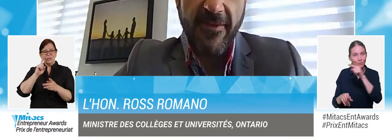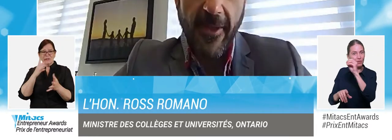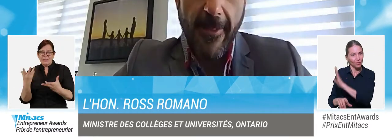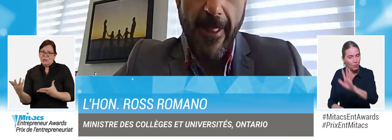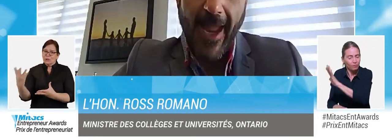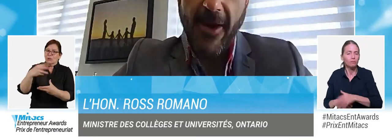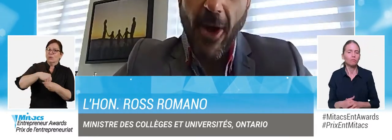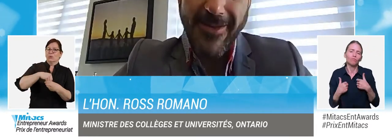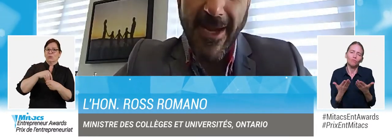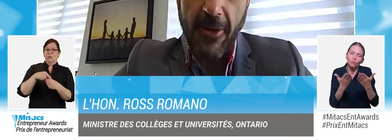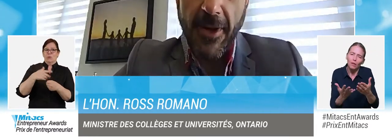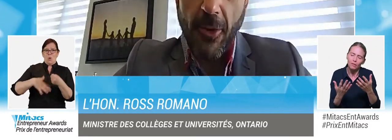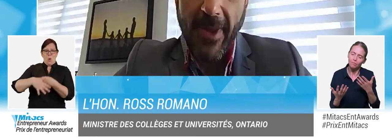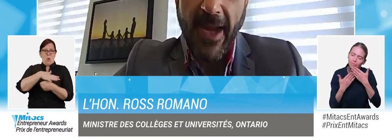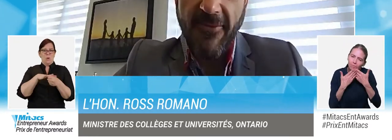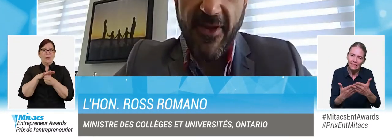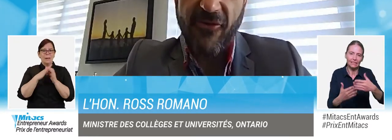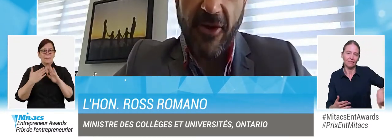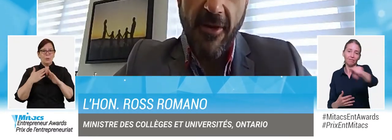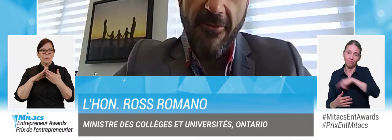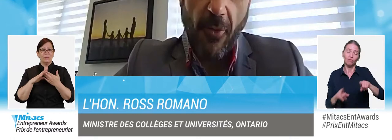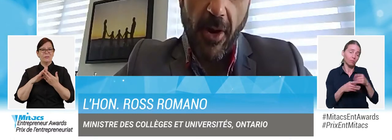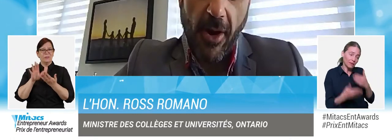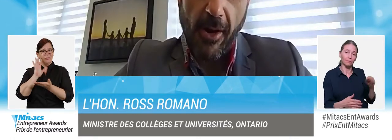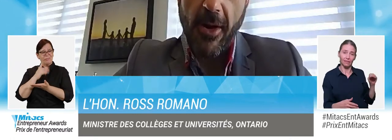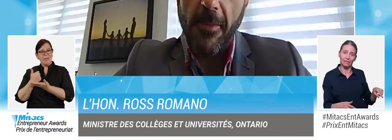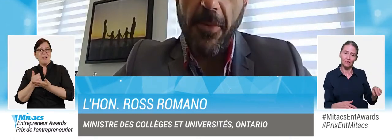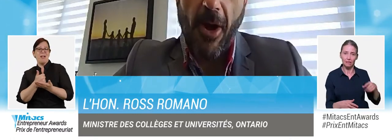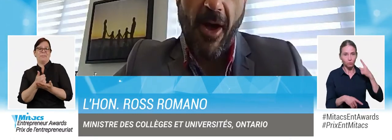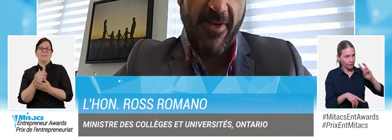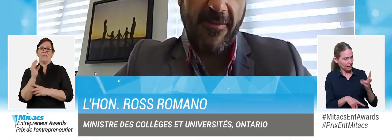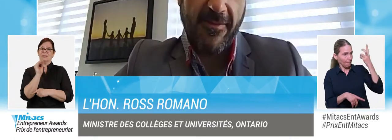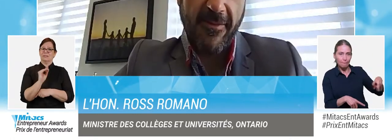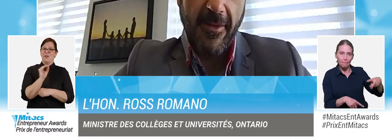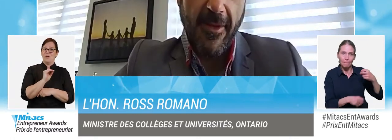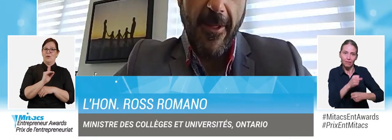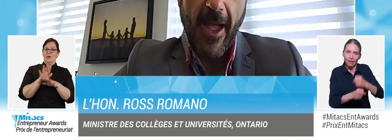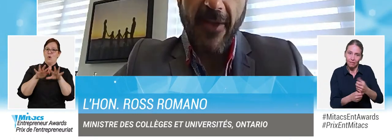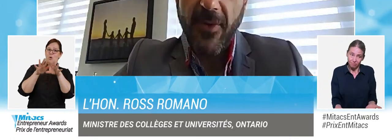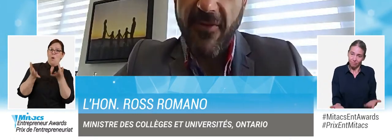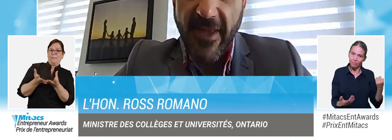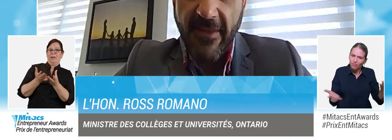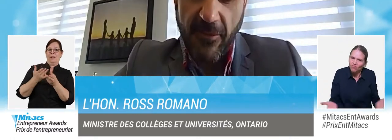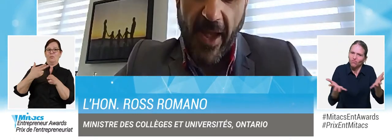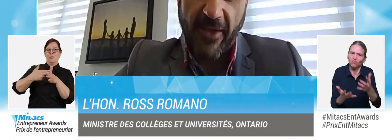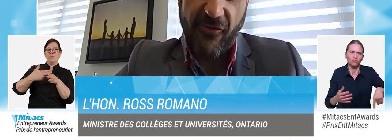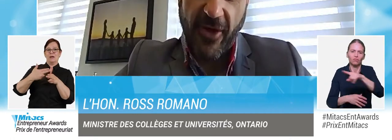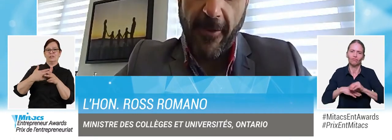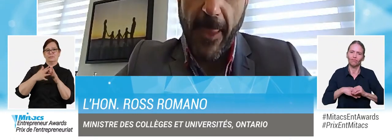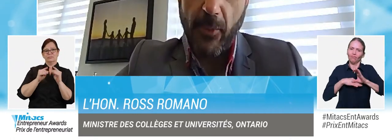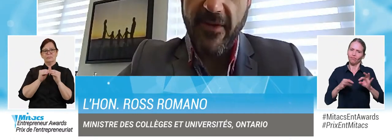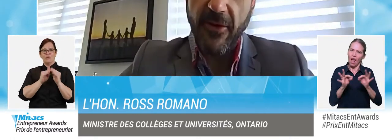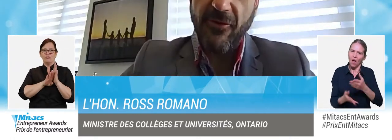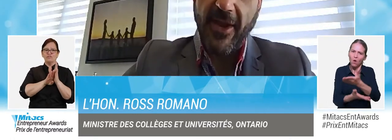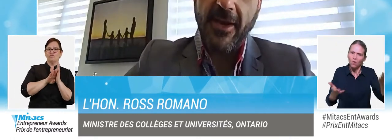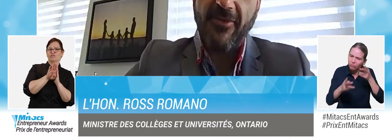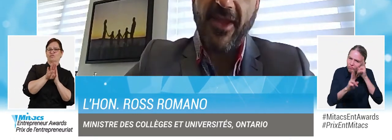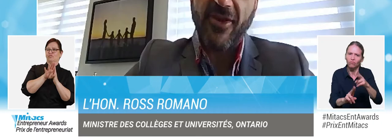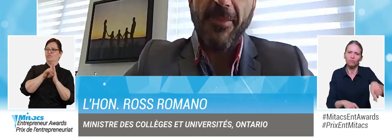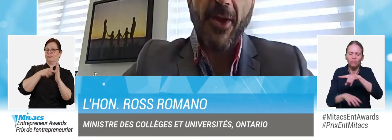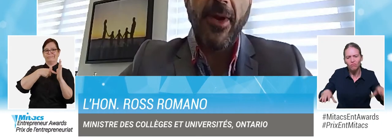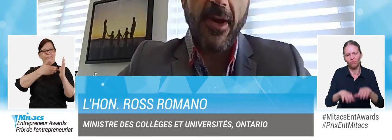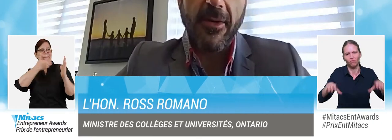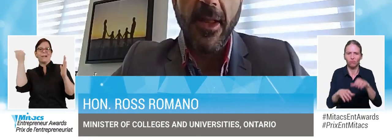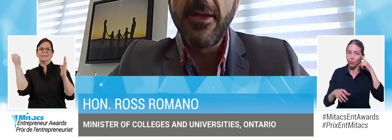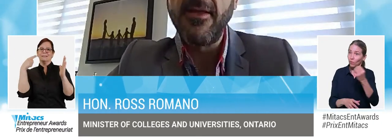technologies and an Ontario-made vision for our province. as we have seen this past year, research and